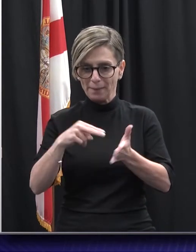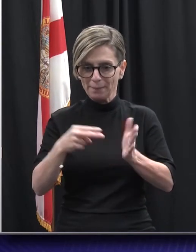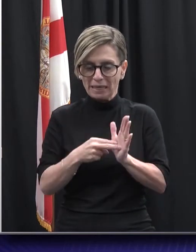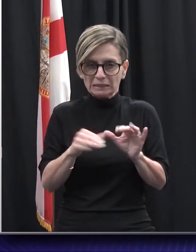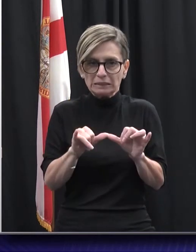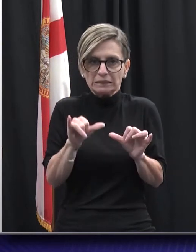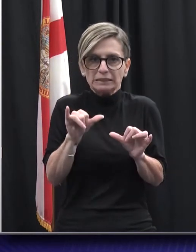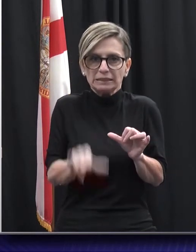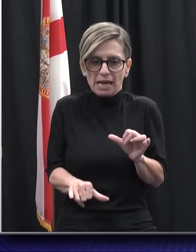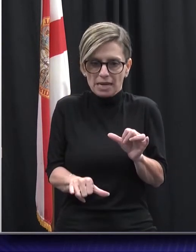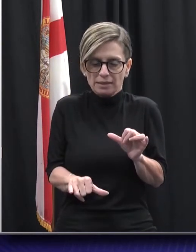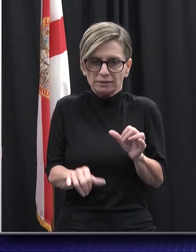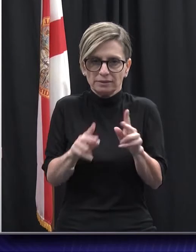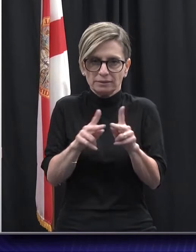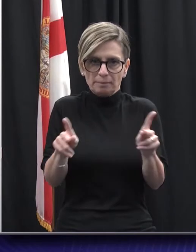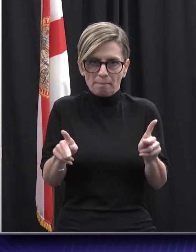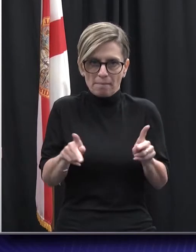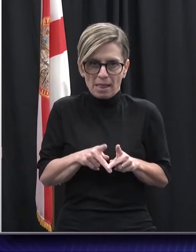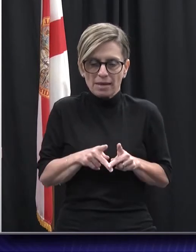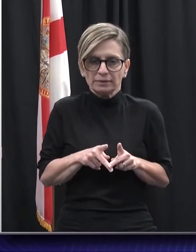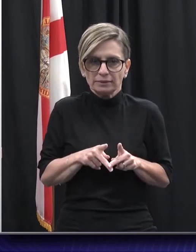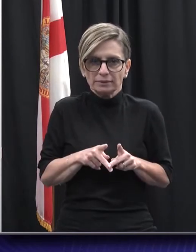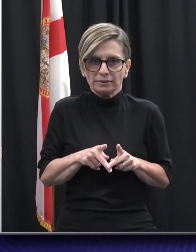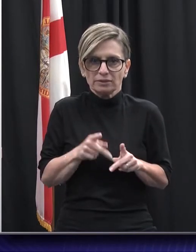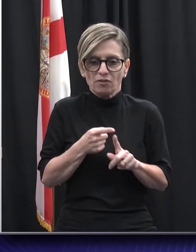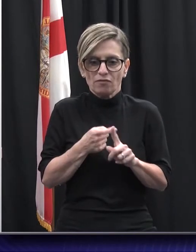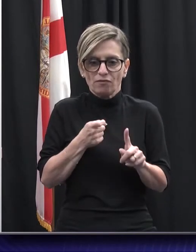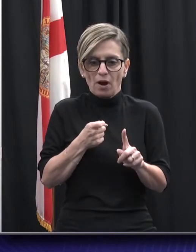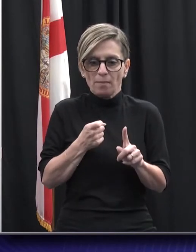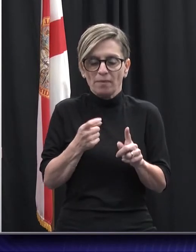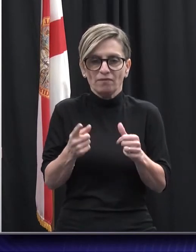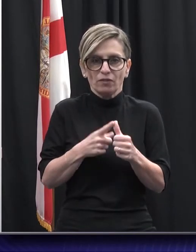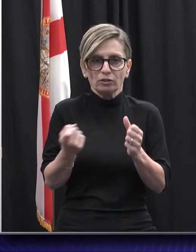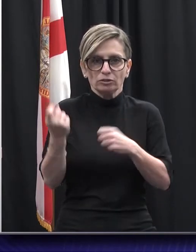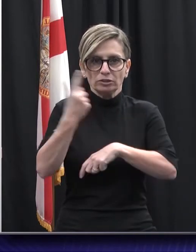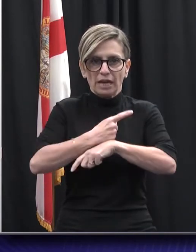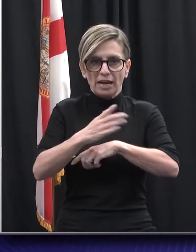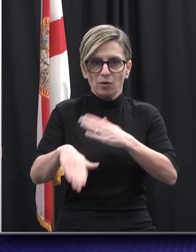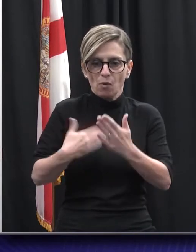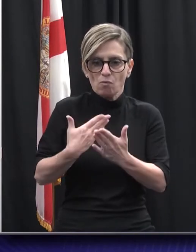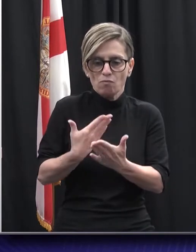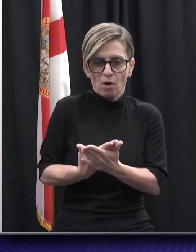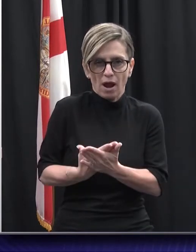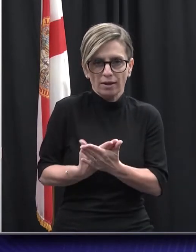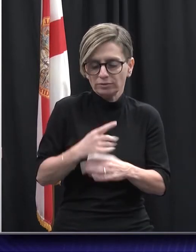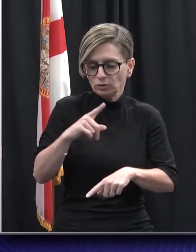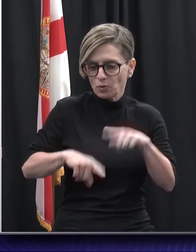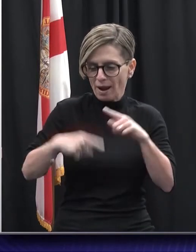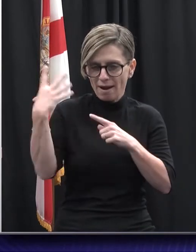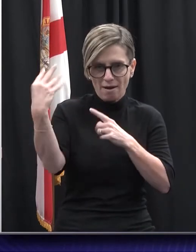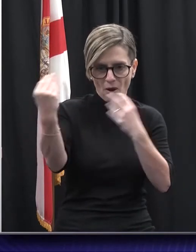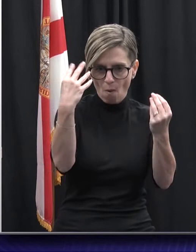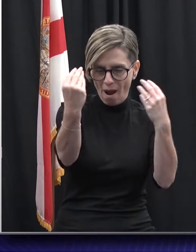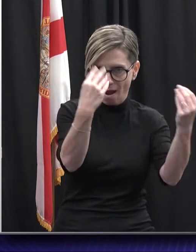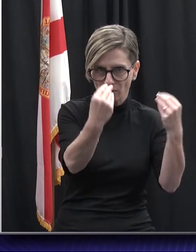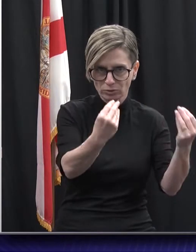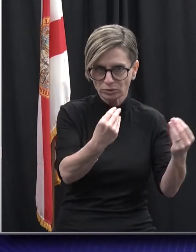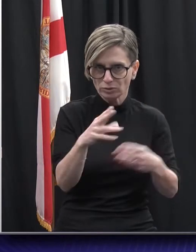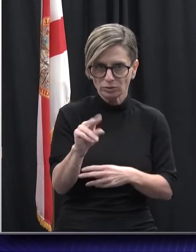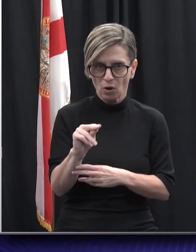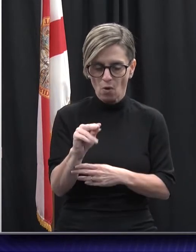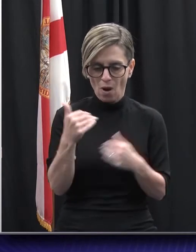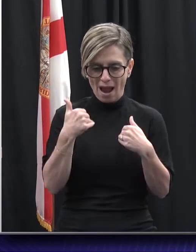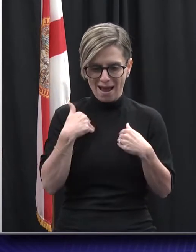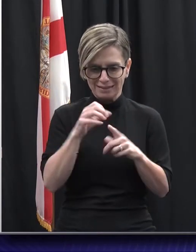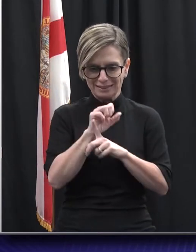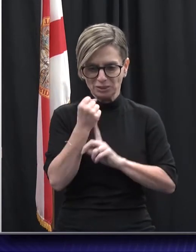date that you get here. That means you are not to be out and about trying to do your daily business. We had a situation where someone